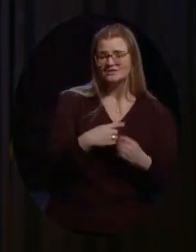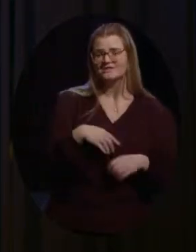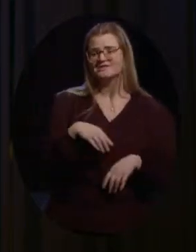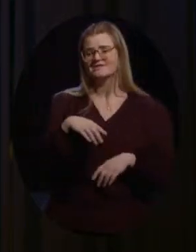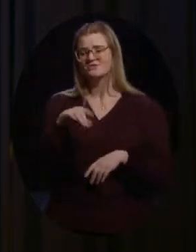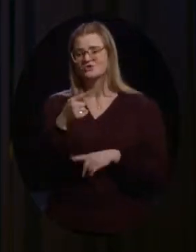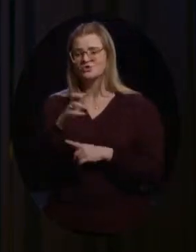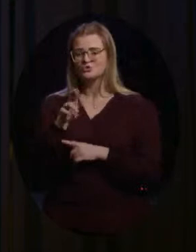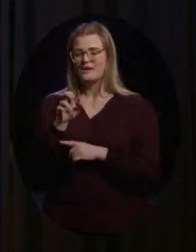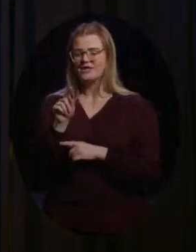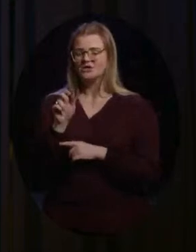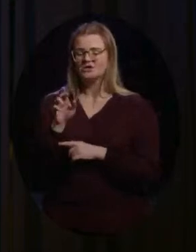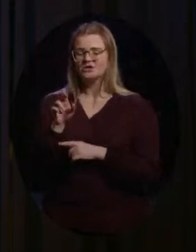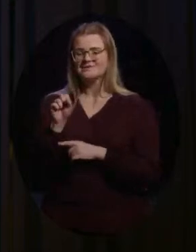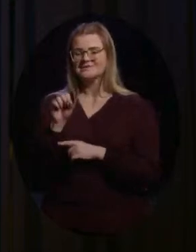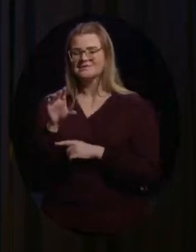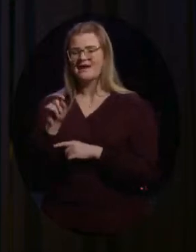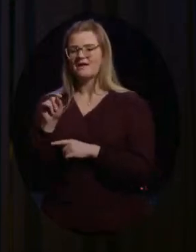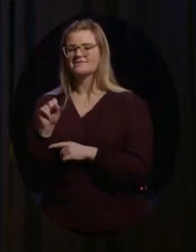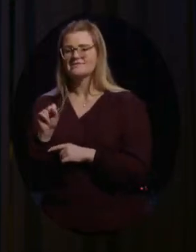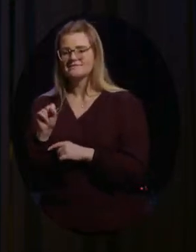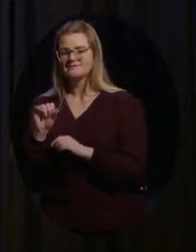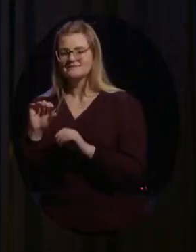Redevelopment Project in downtown,